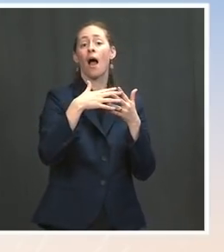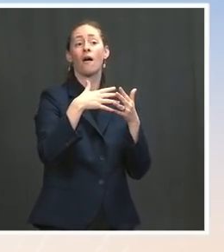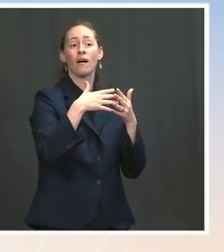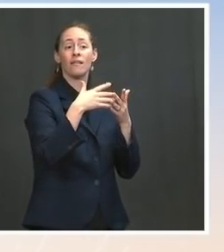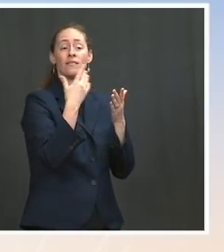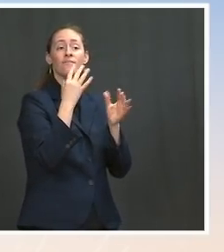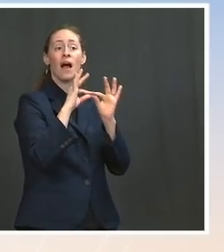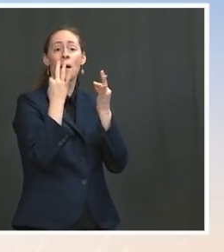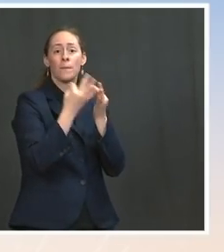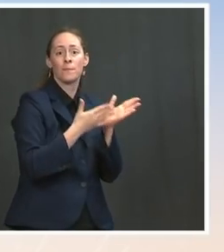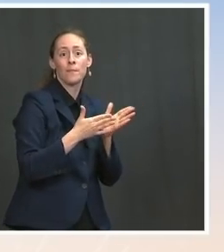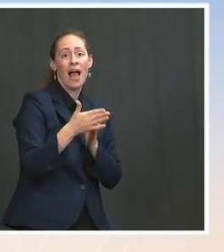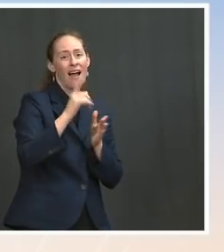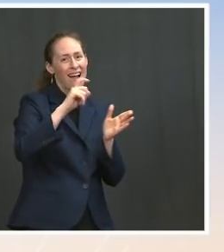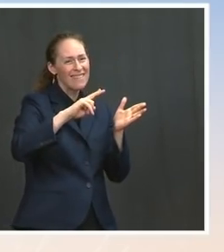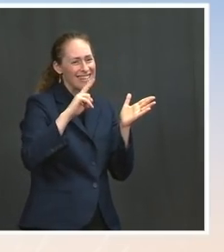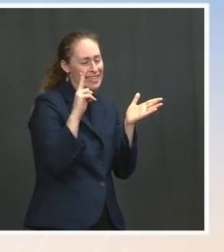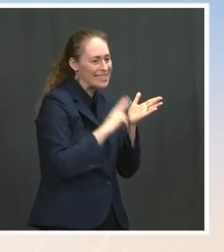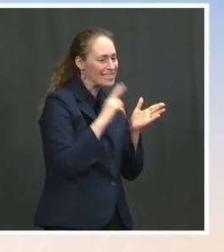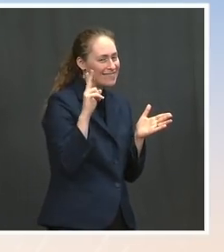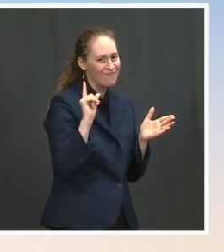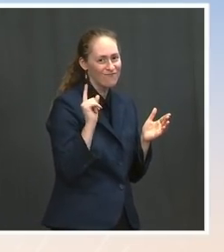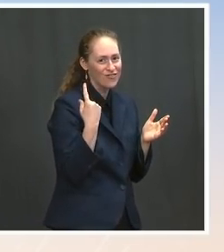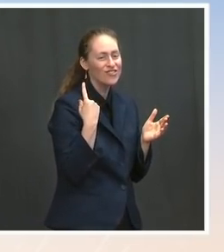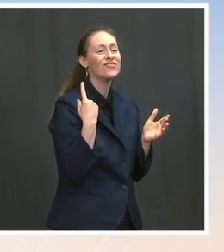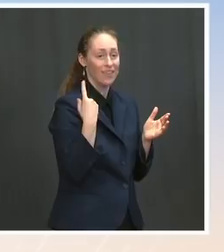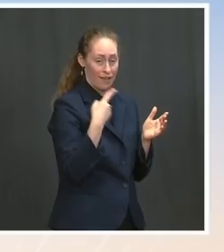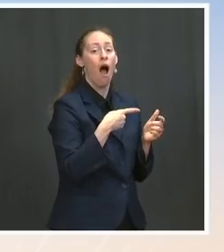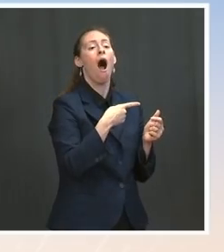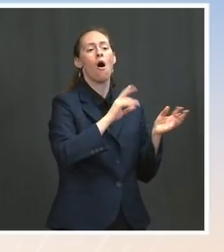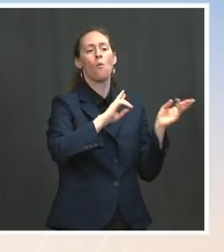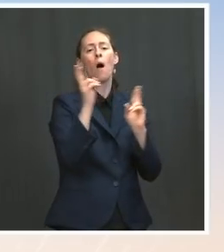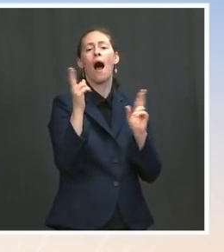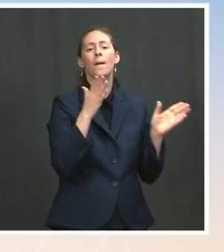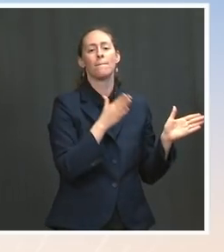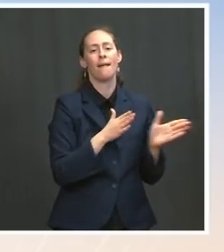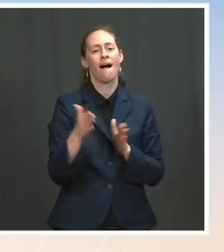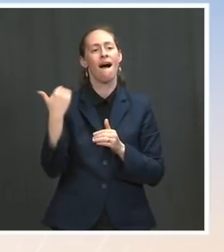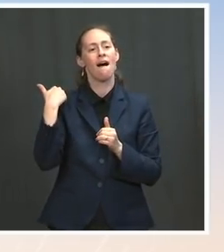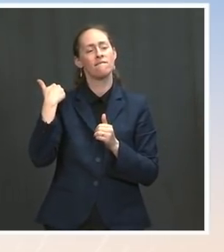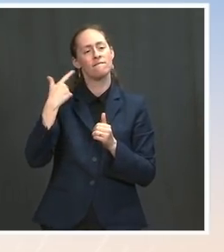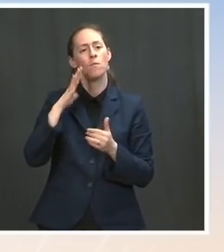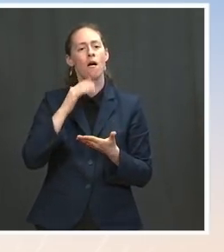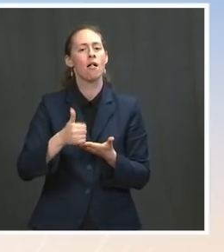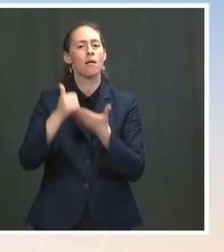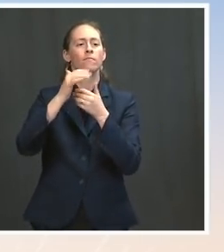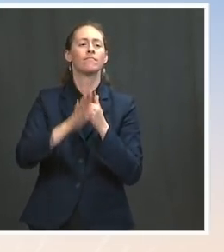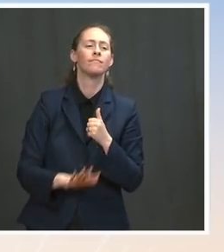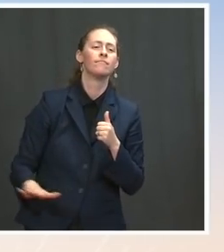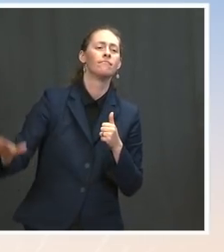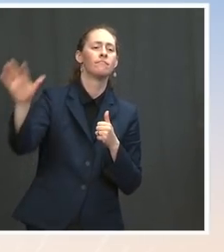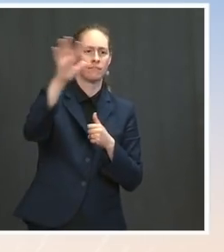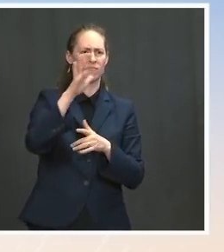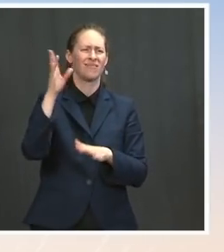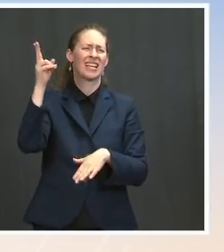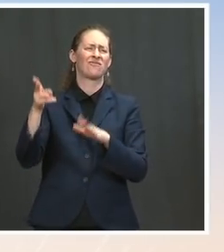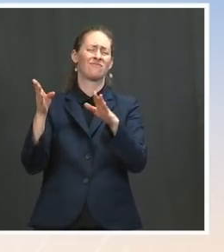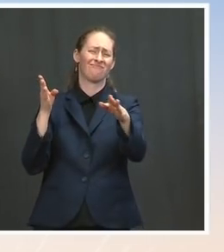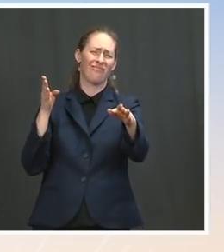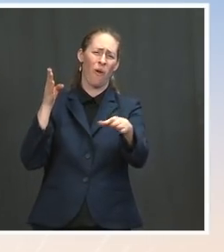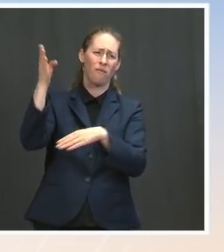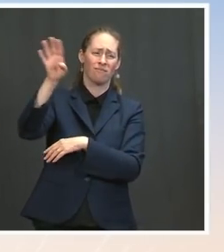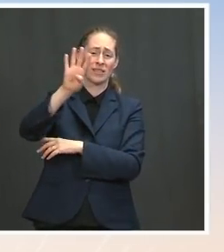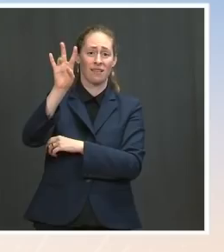passed and signed into law, which is included also in the president's budget, includes a historic $47 billion of investments in